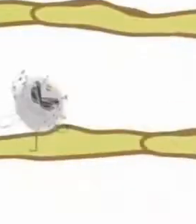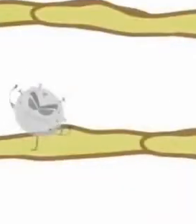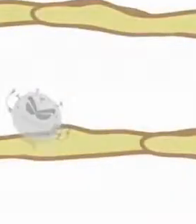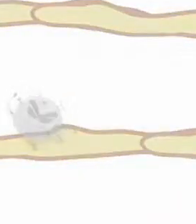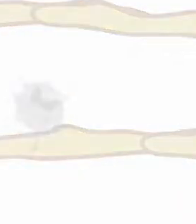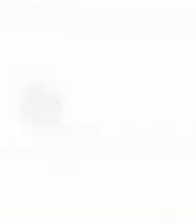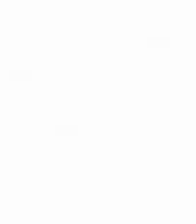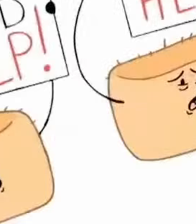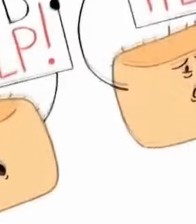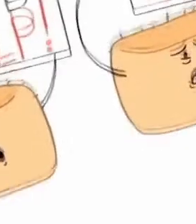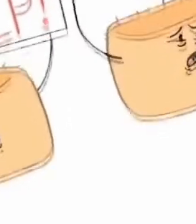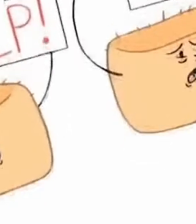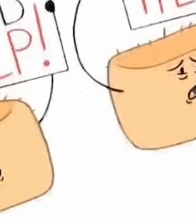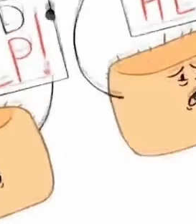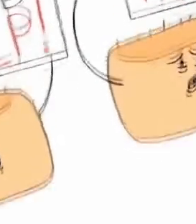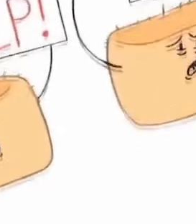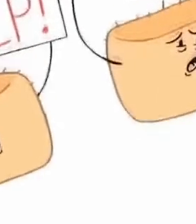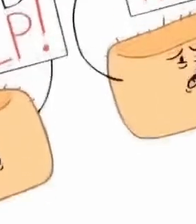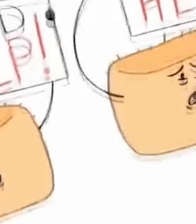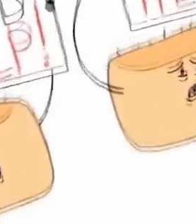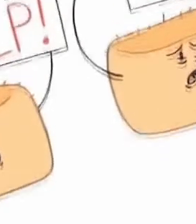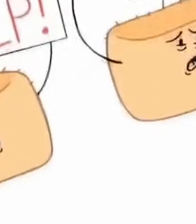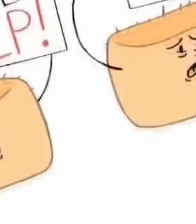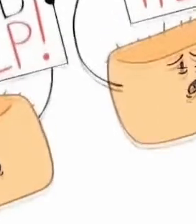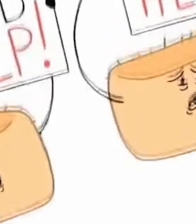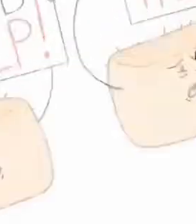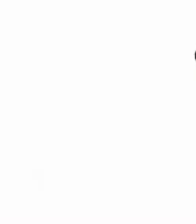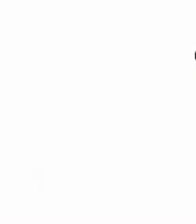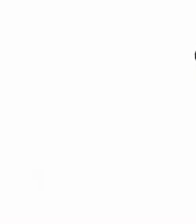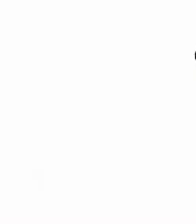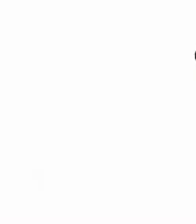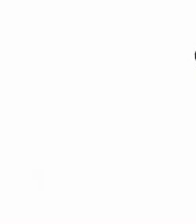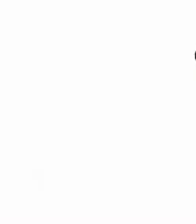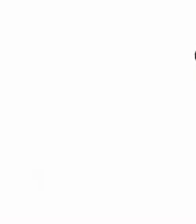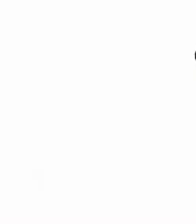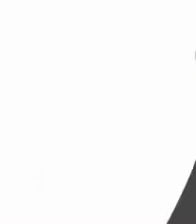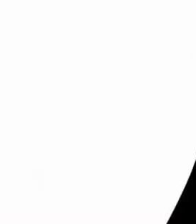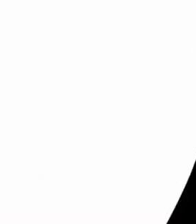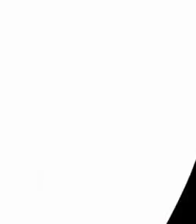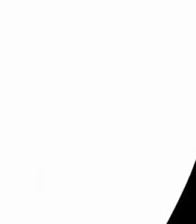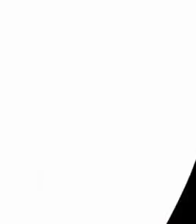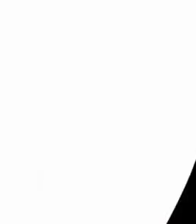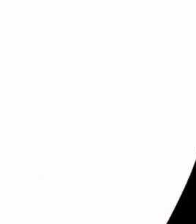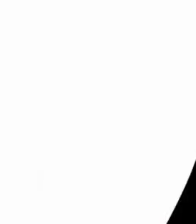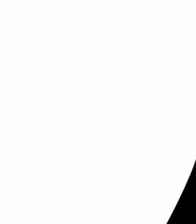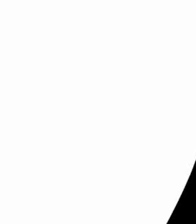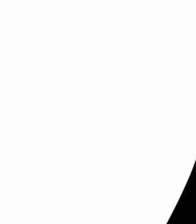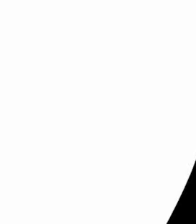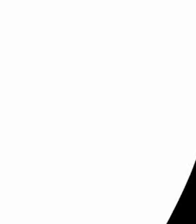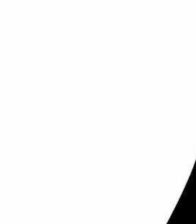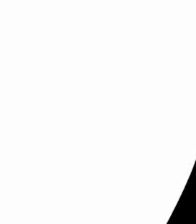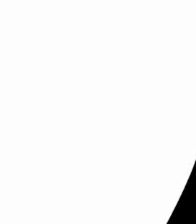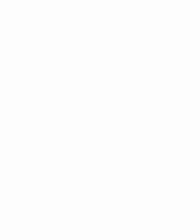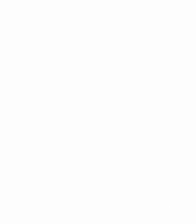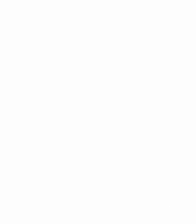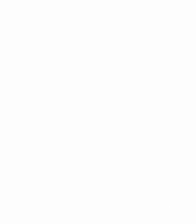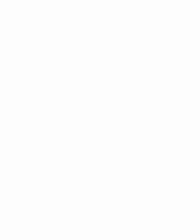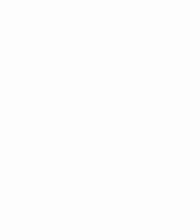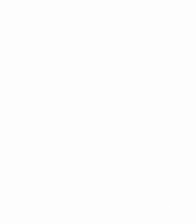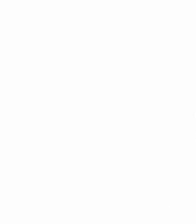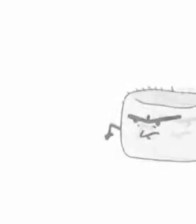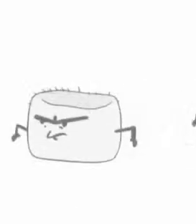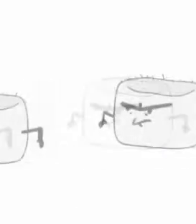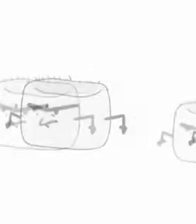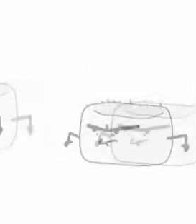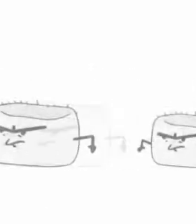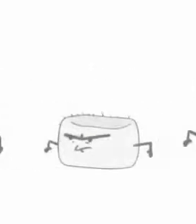they send a message to the immune system. Dude, we are catching a beatdown. Somebody send some help, please. Now the immune system